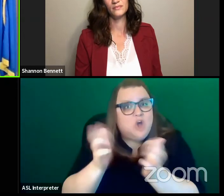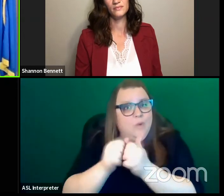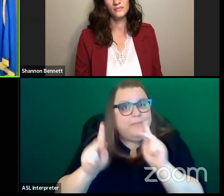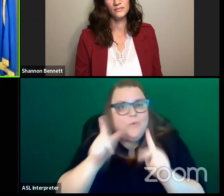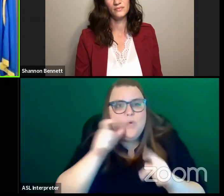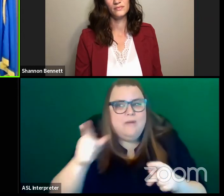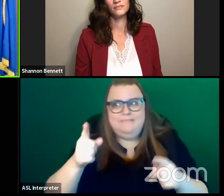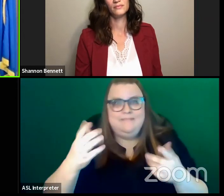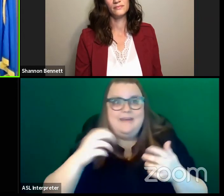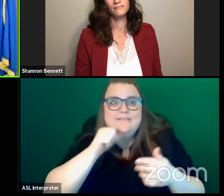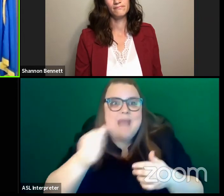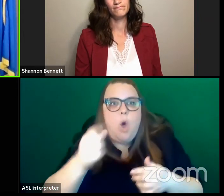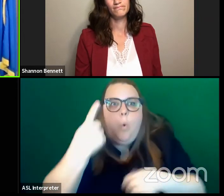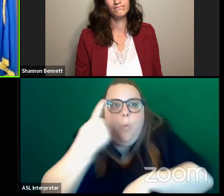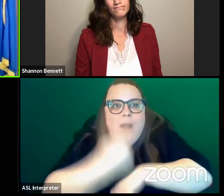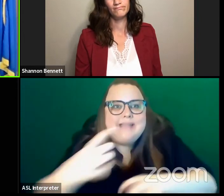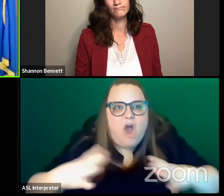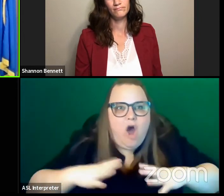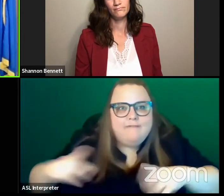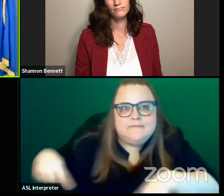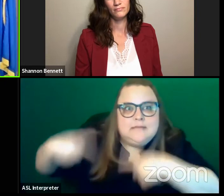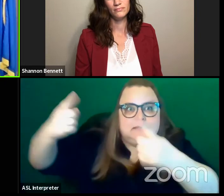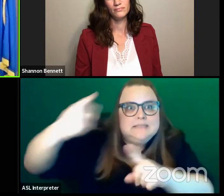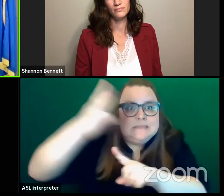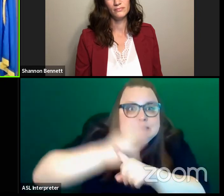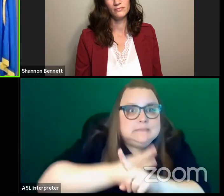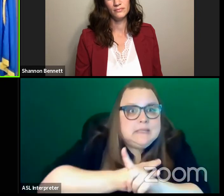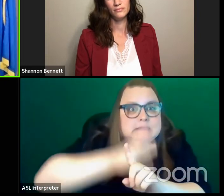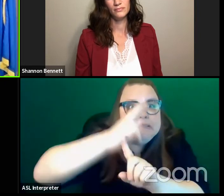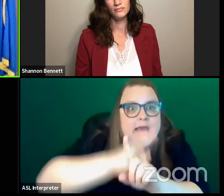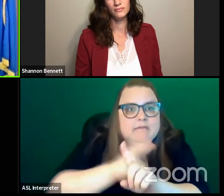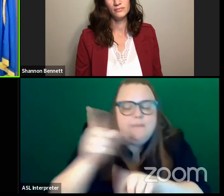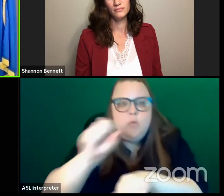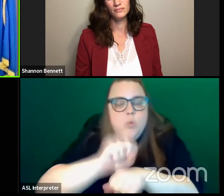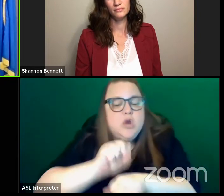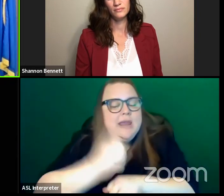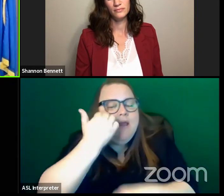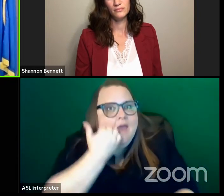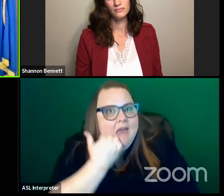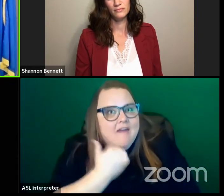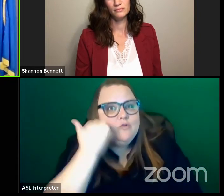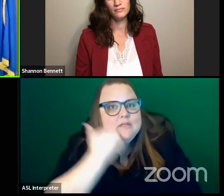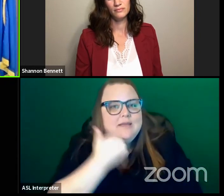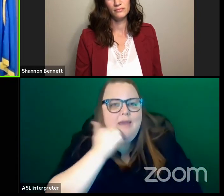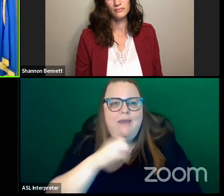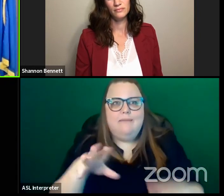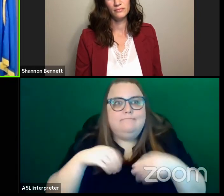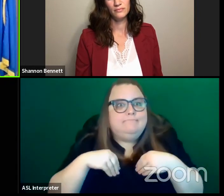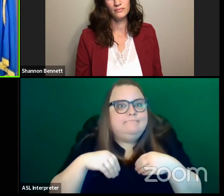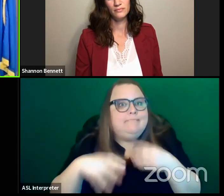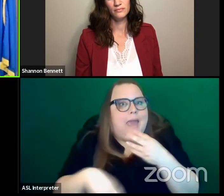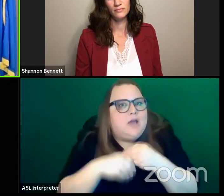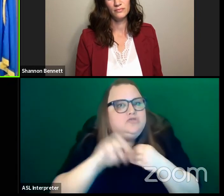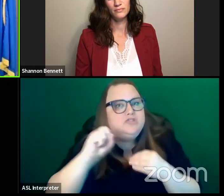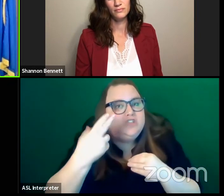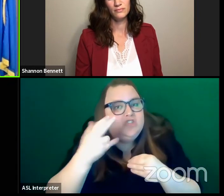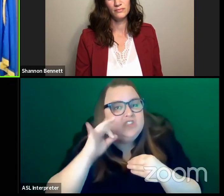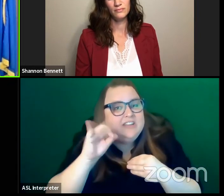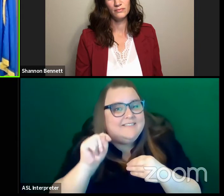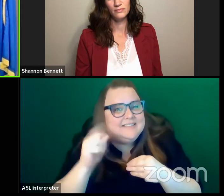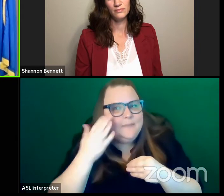7 months. I mean, they're working every single day. They're taking extra shifts because they know that we so desperately need the care. But we